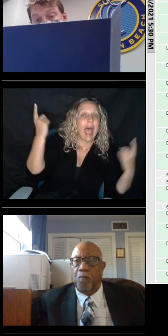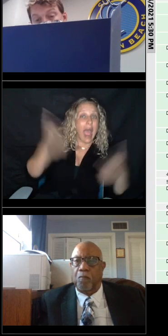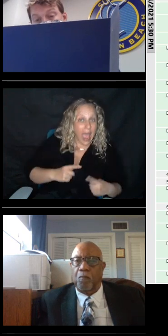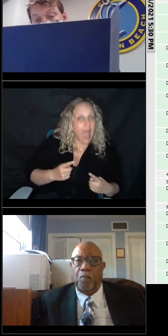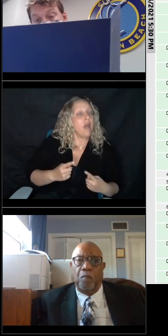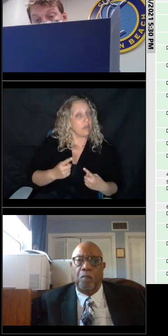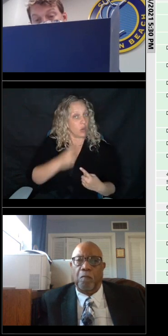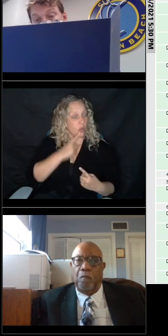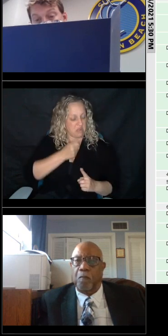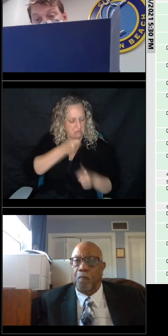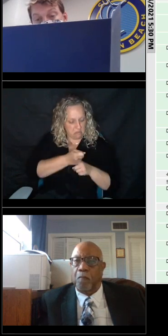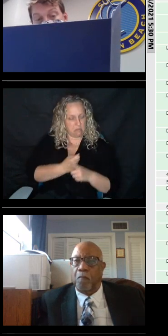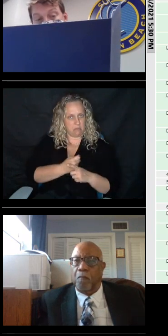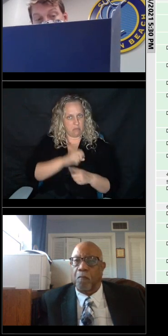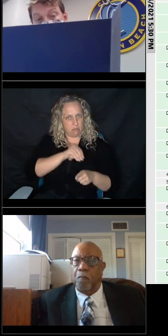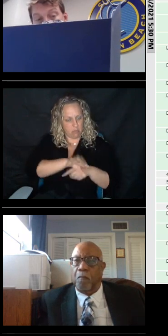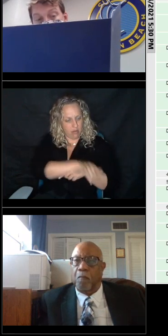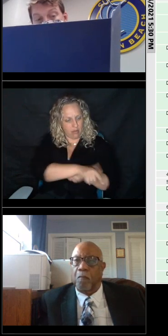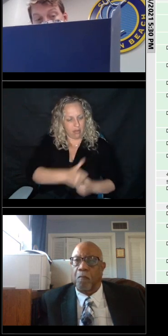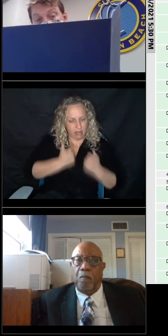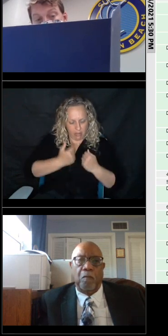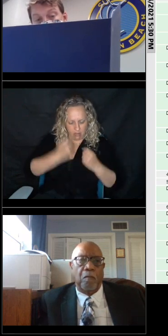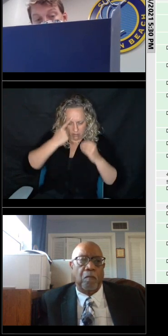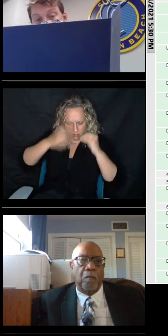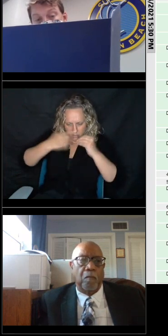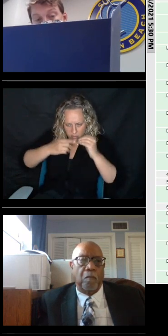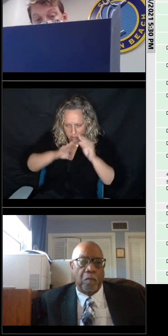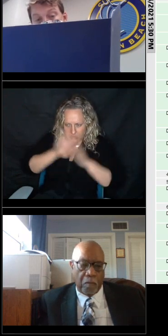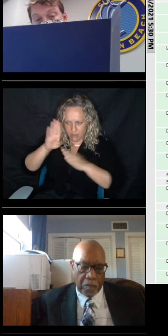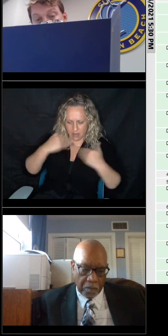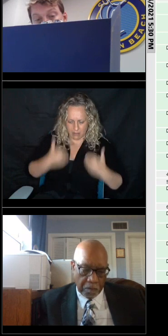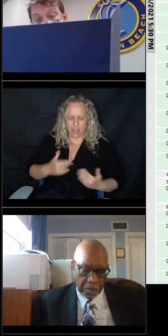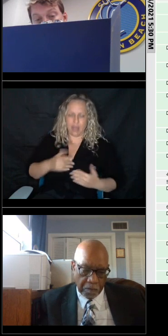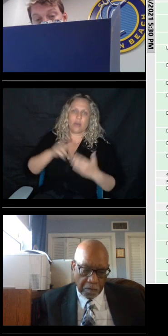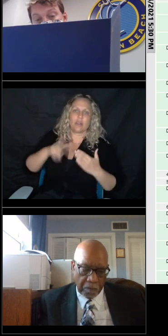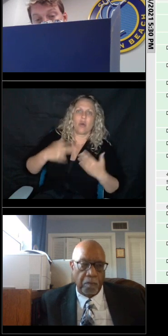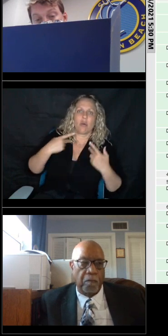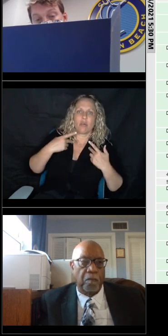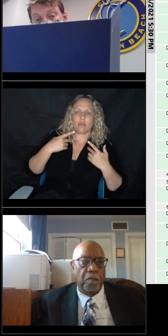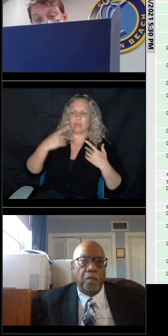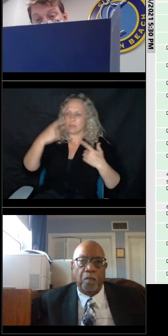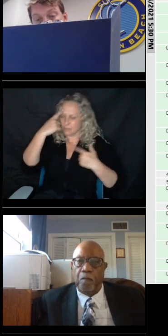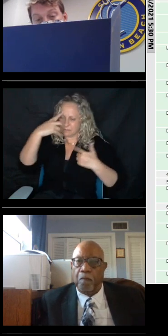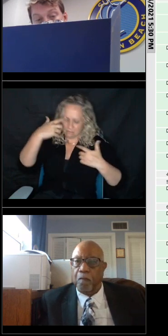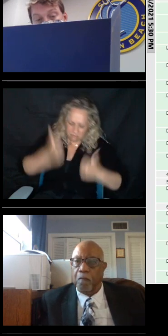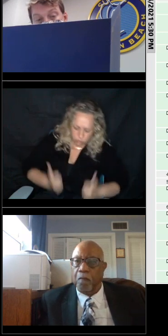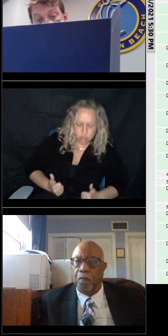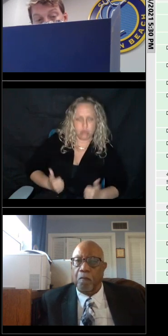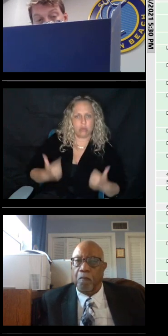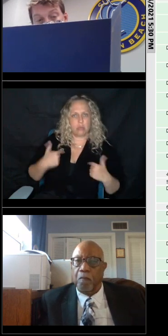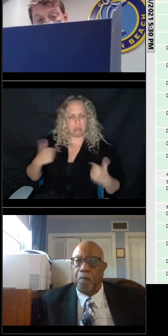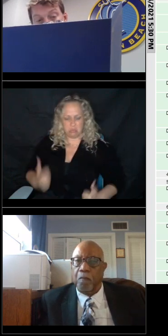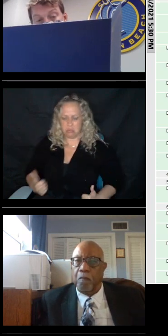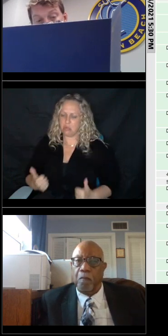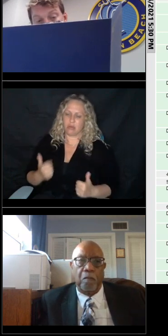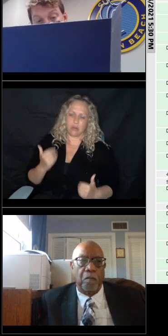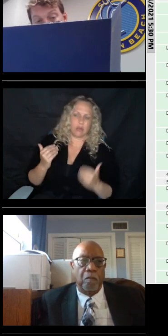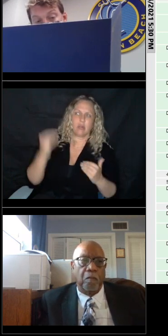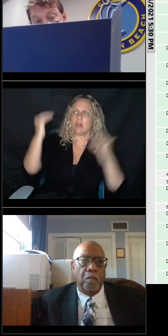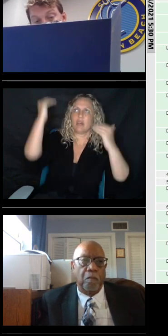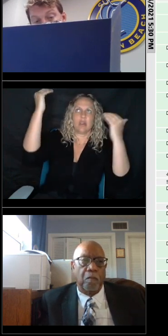have a profound effect on a child's developing brain and body, can result in poor physical and mental health during childhood and adulthood.